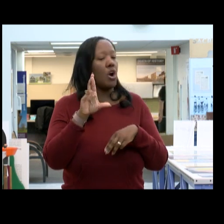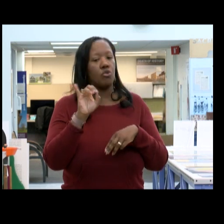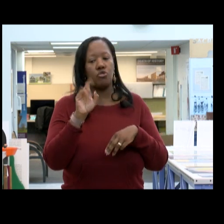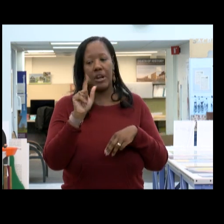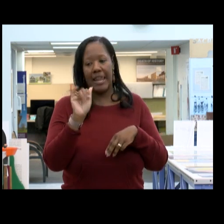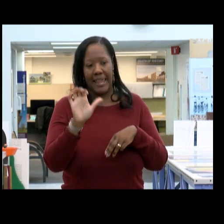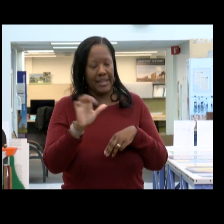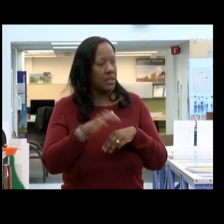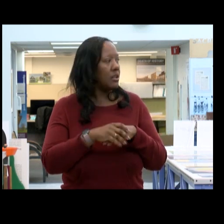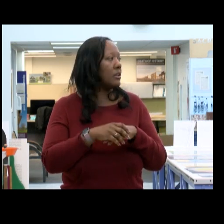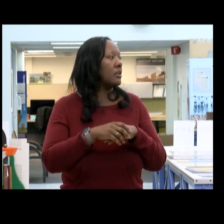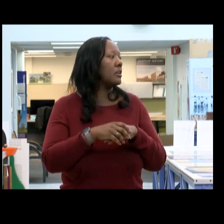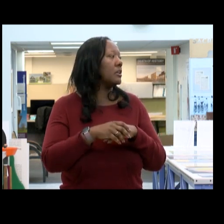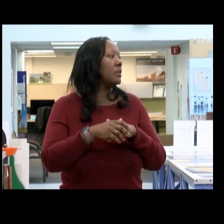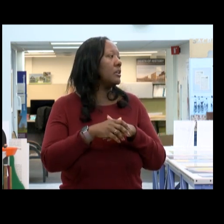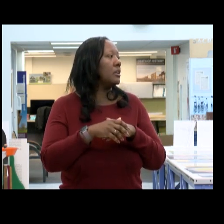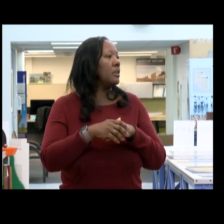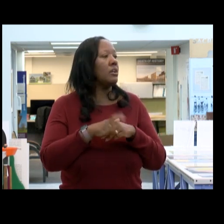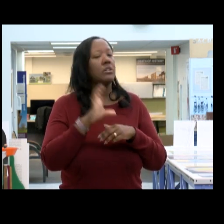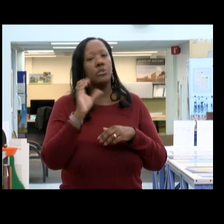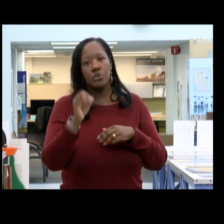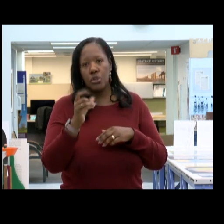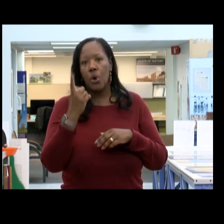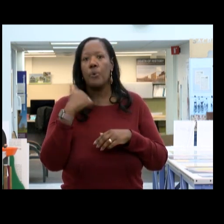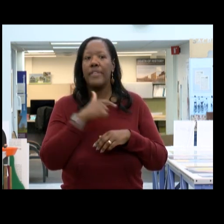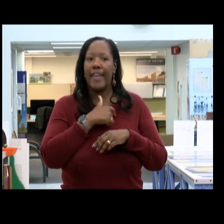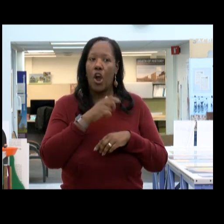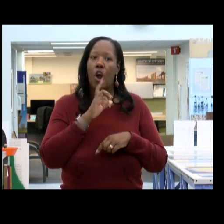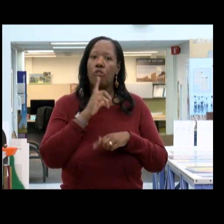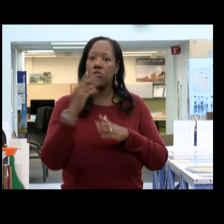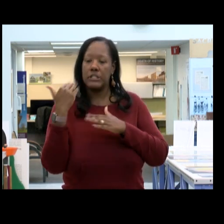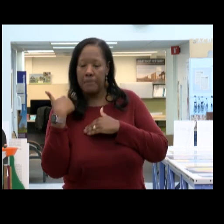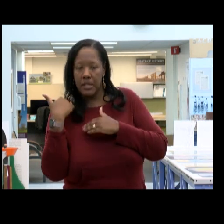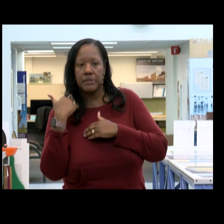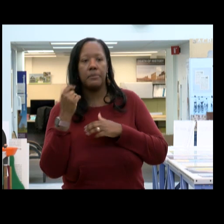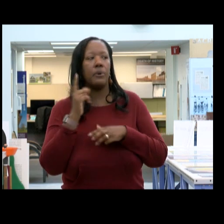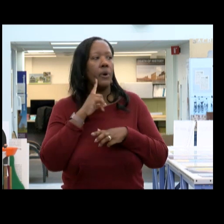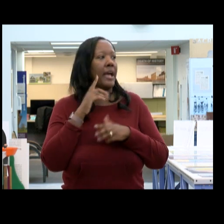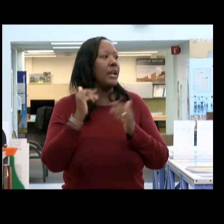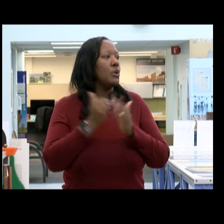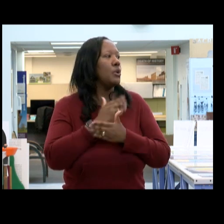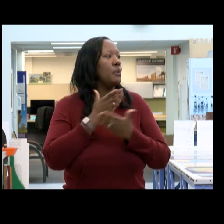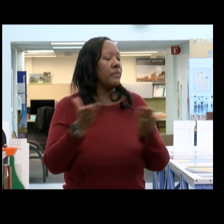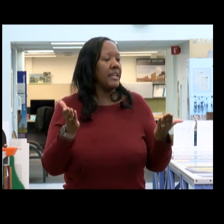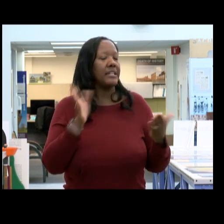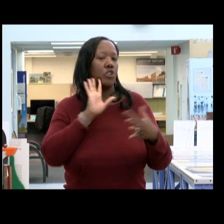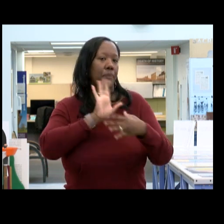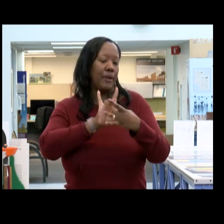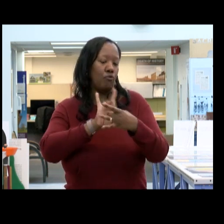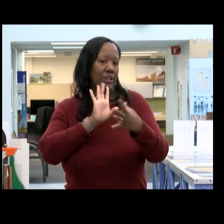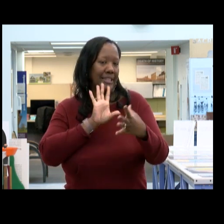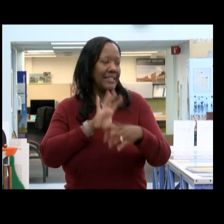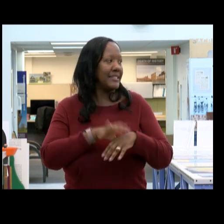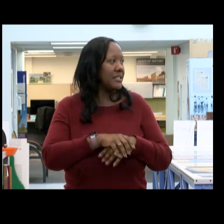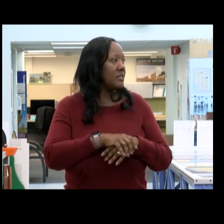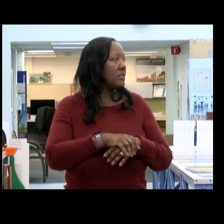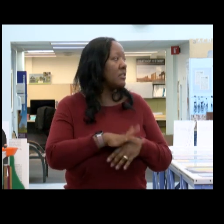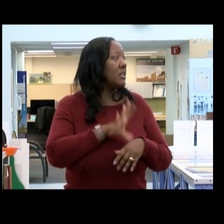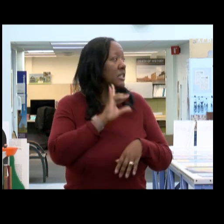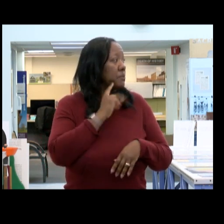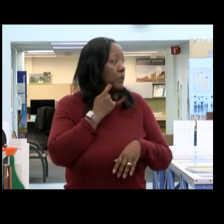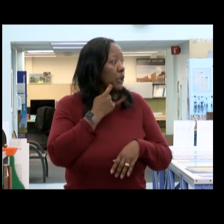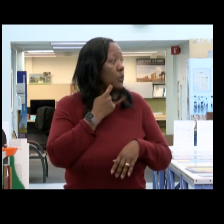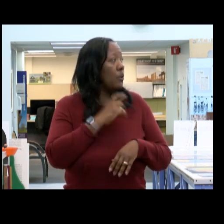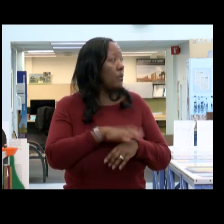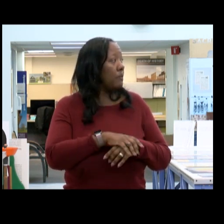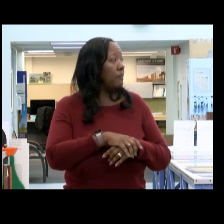market is hearing the issue. They are going to respond to it, and new things are coming out, which is pretty cool. And I'm looking at